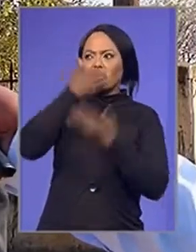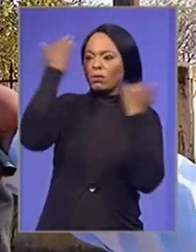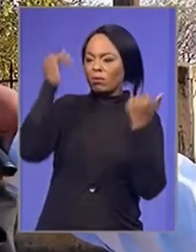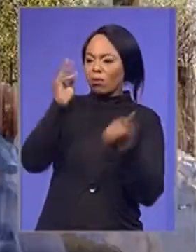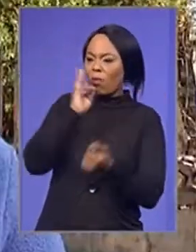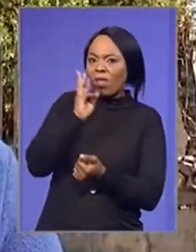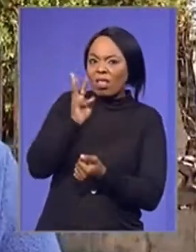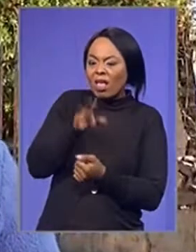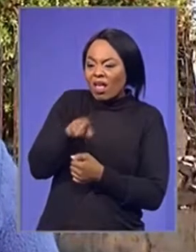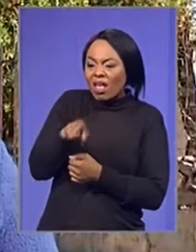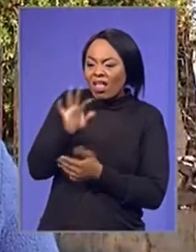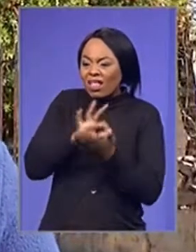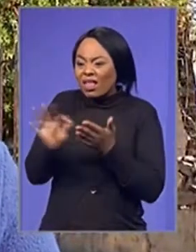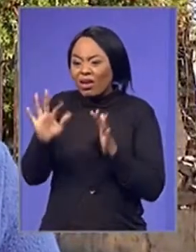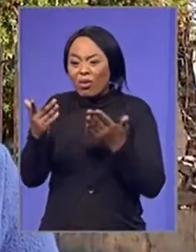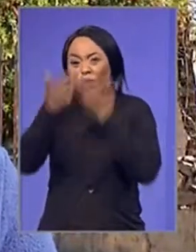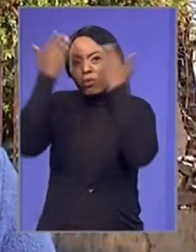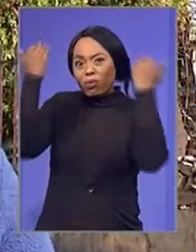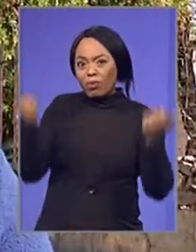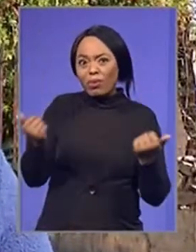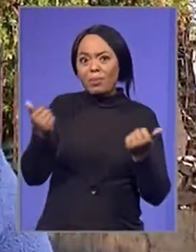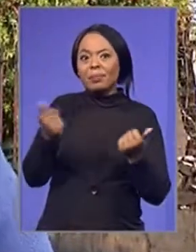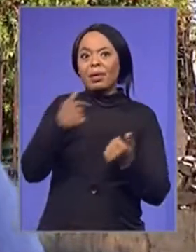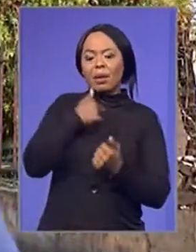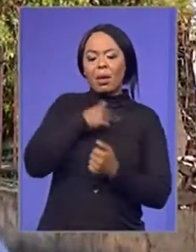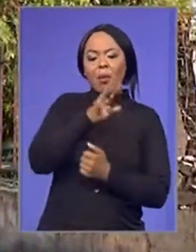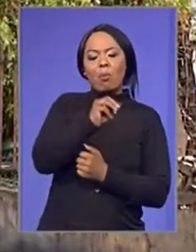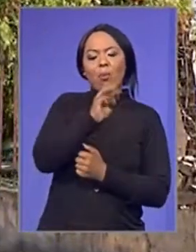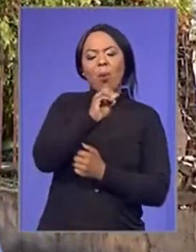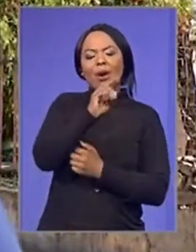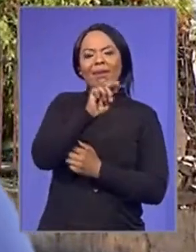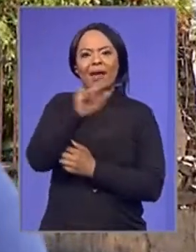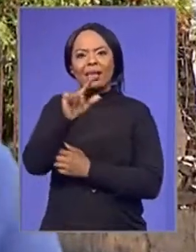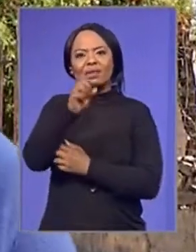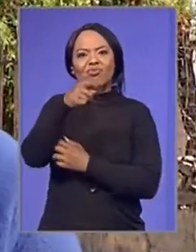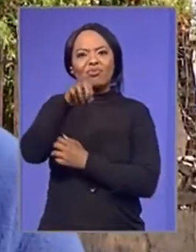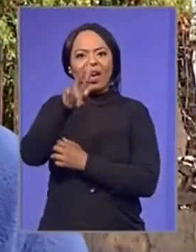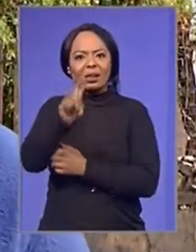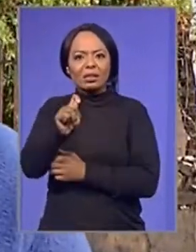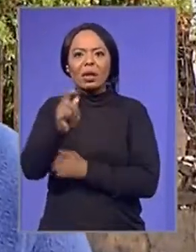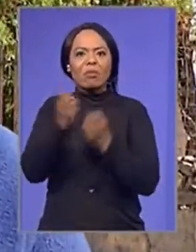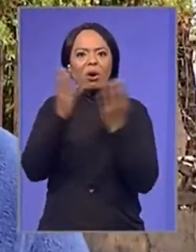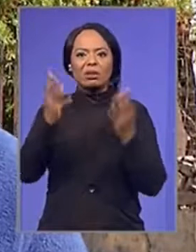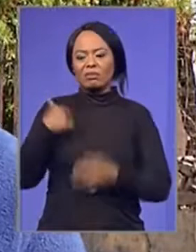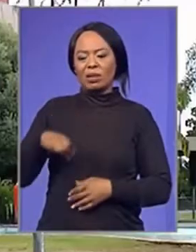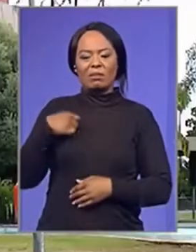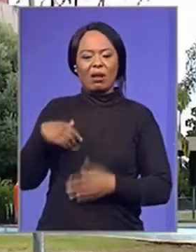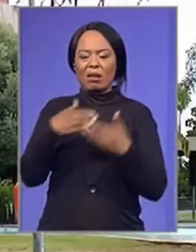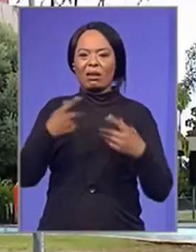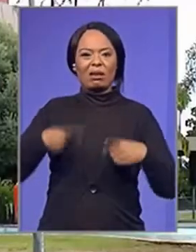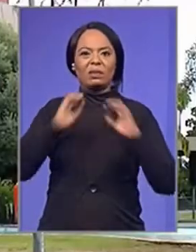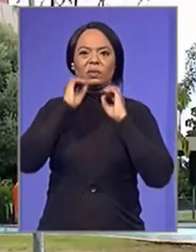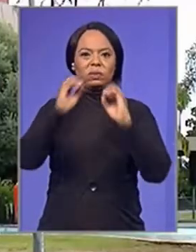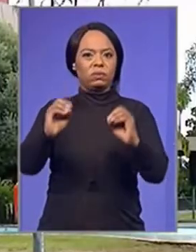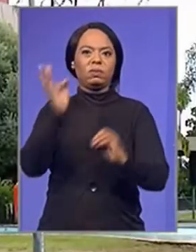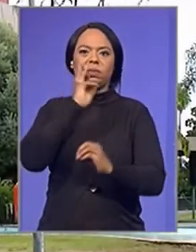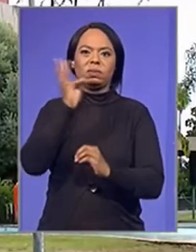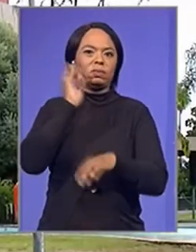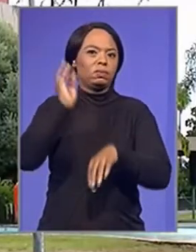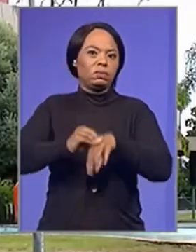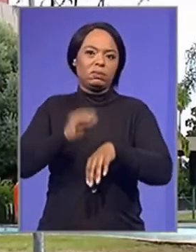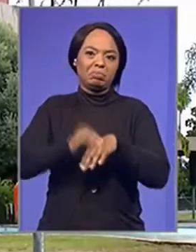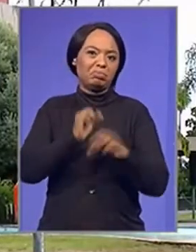bjang. Na re le baagi ba mo Modern Sprite re tlo tsosogola ka metsi ebile masepala rona a re tsele matsapa. Masepala ona wa re o